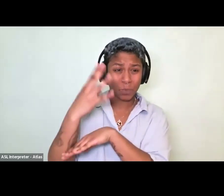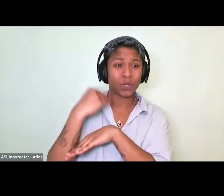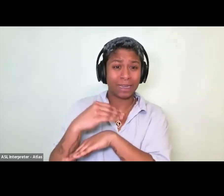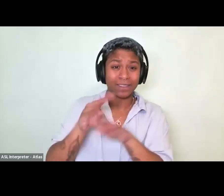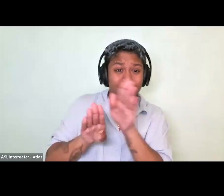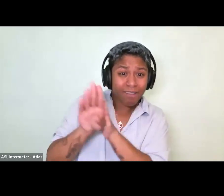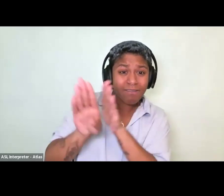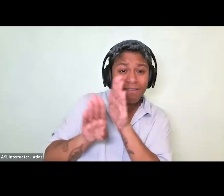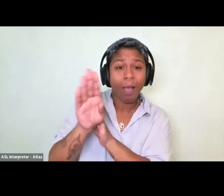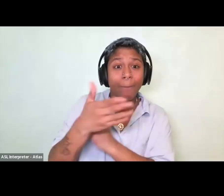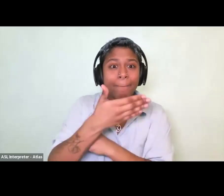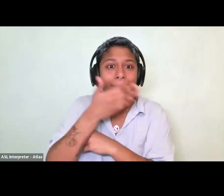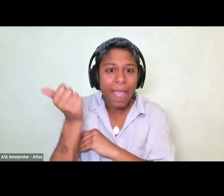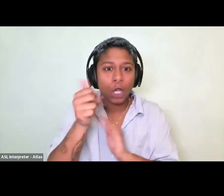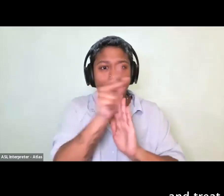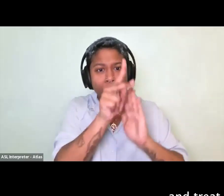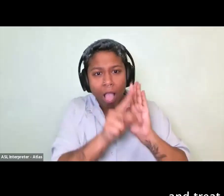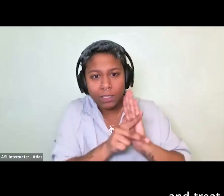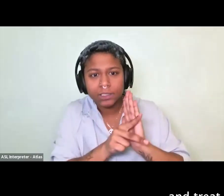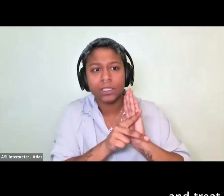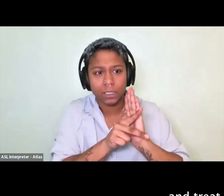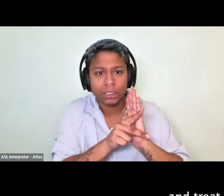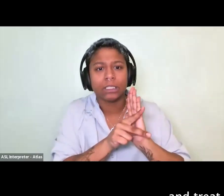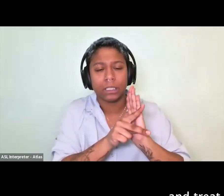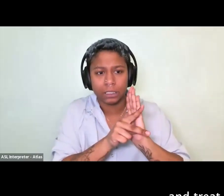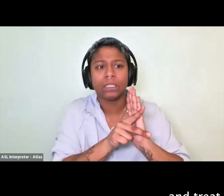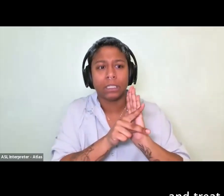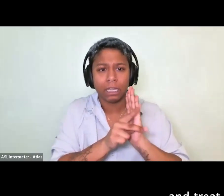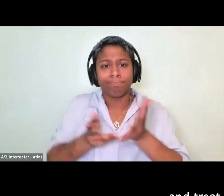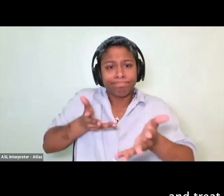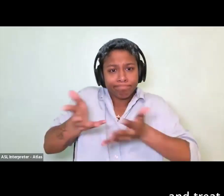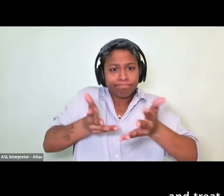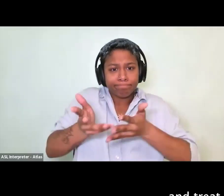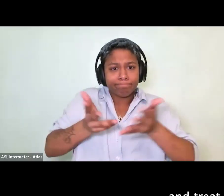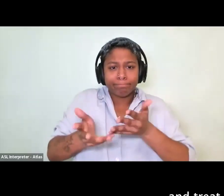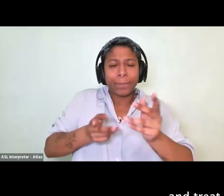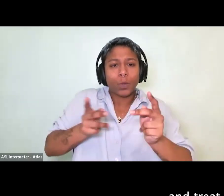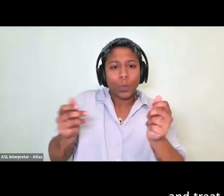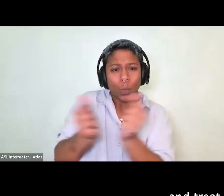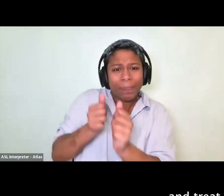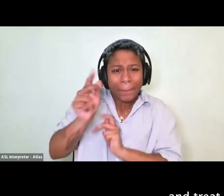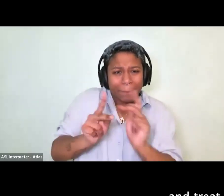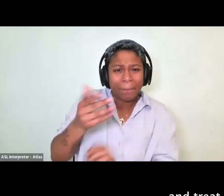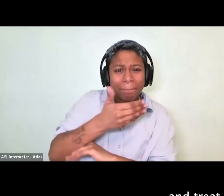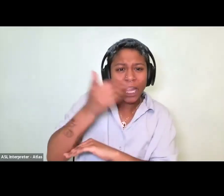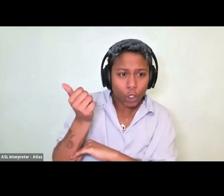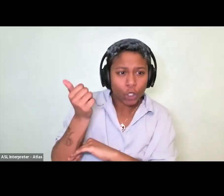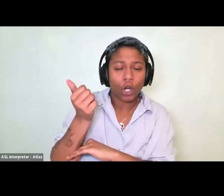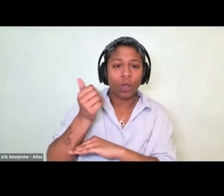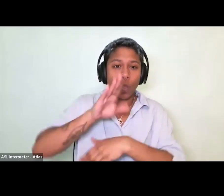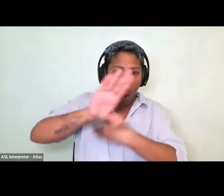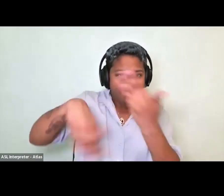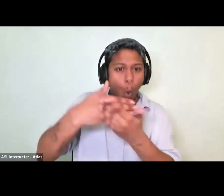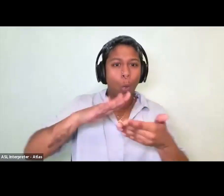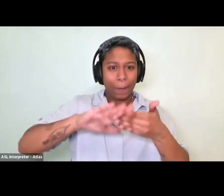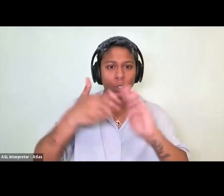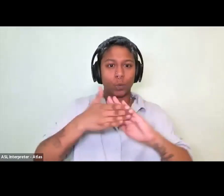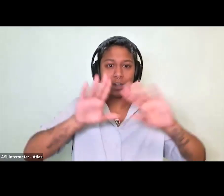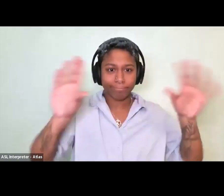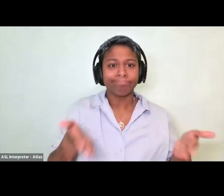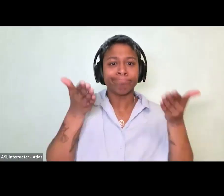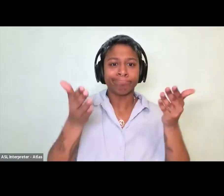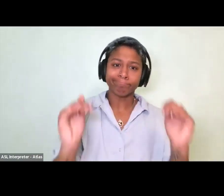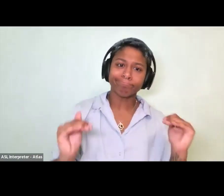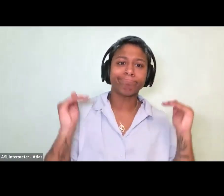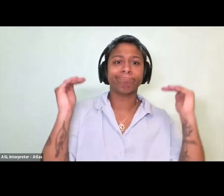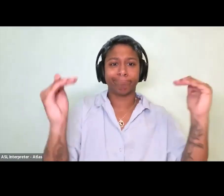develop better policy and treat people better, the whole community is elevated as the result of that.